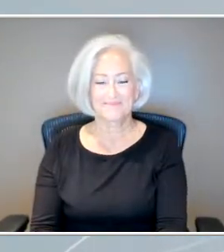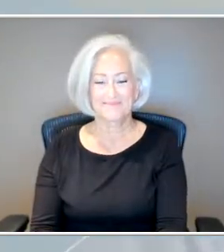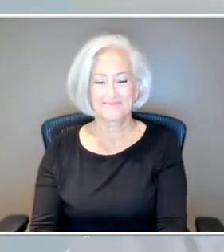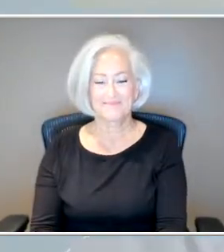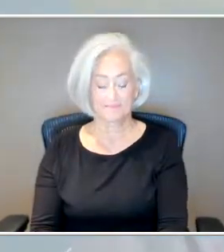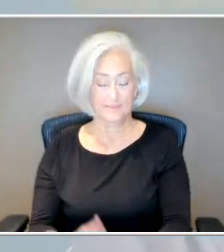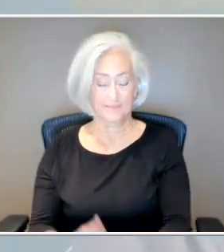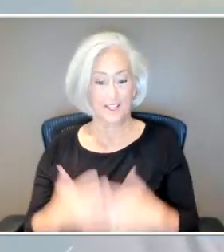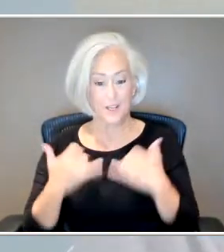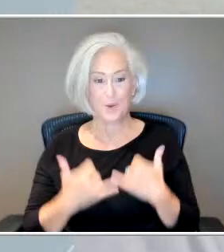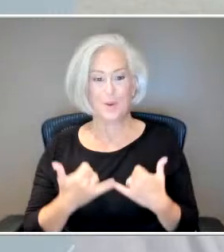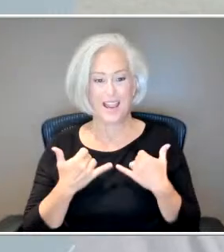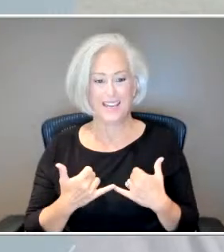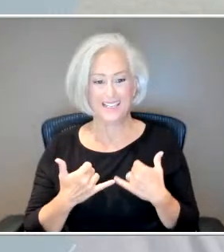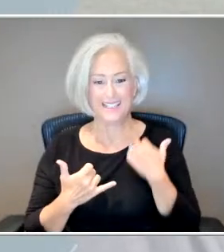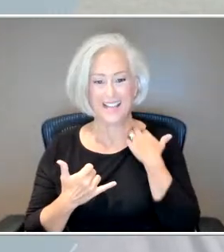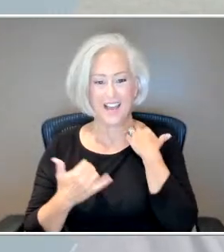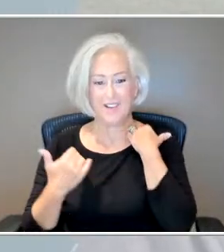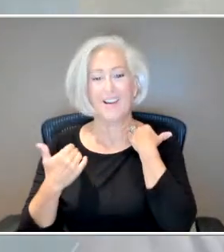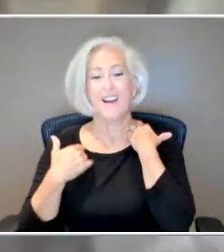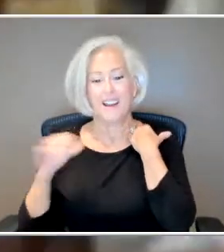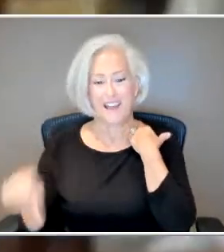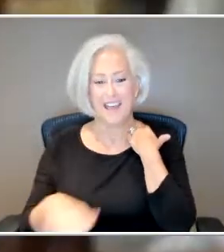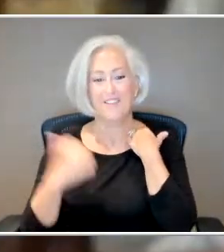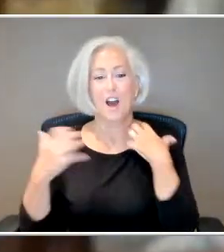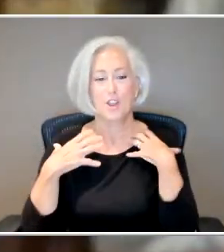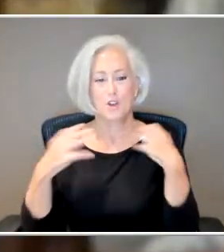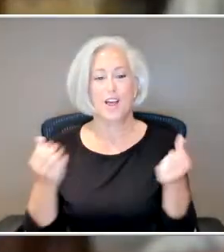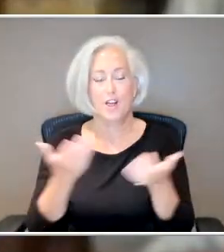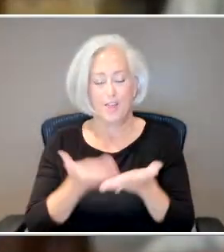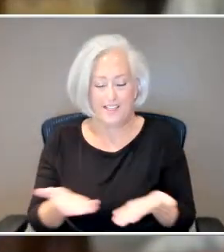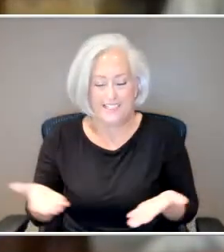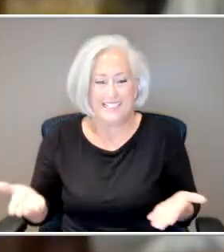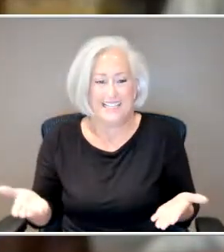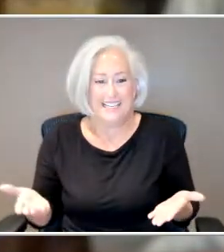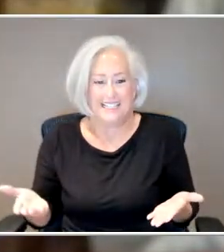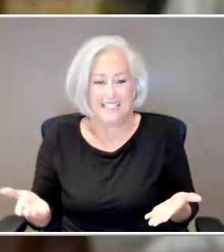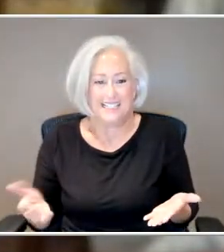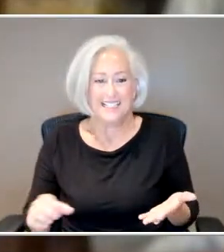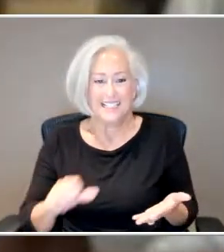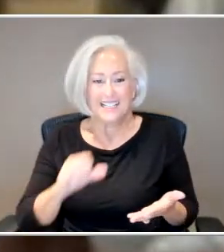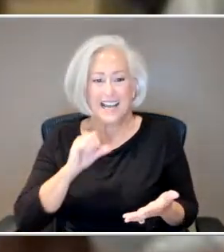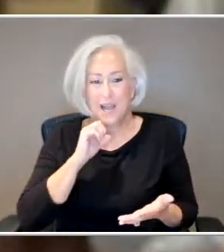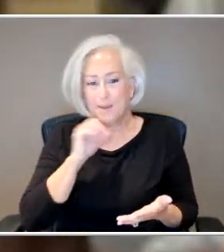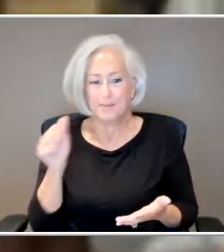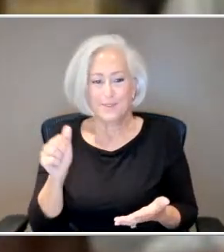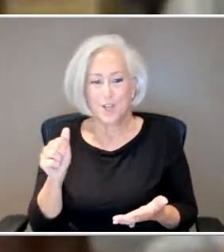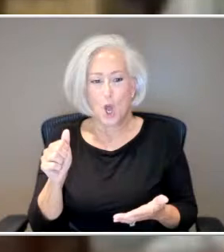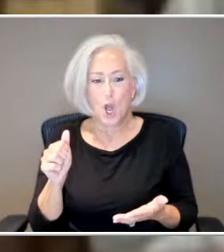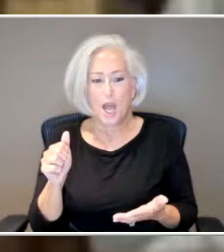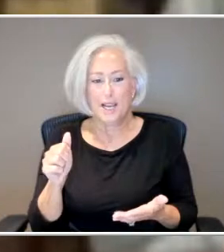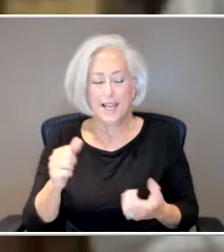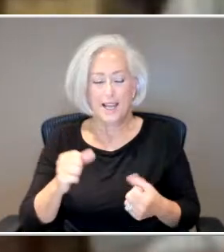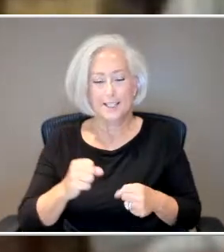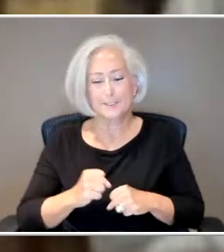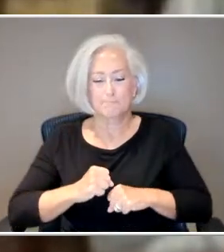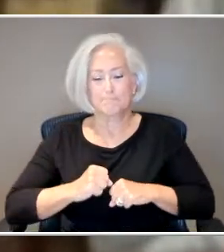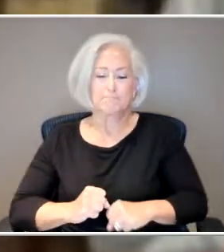Well, right now I'm going through some other health stuff, so I'm not as mobile as I used to be, and